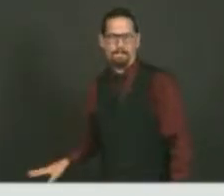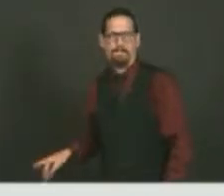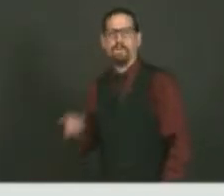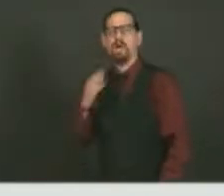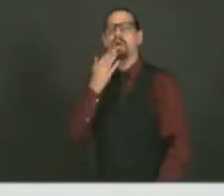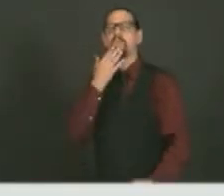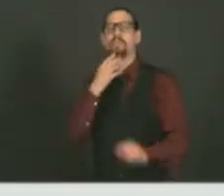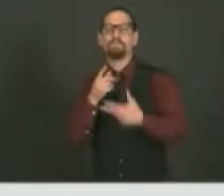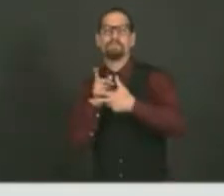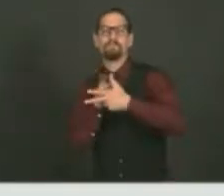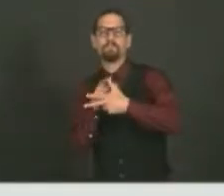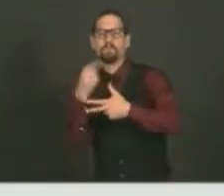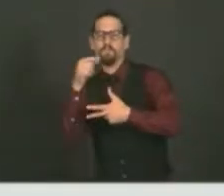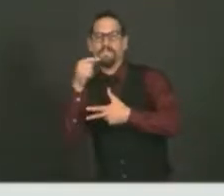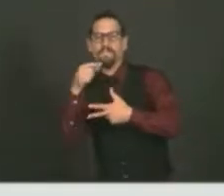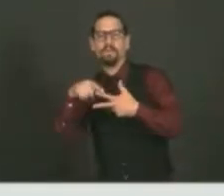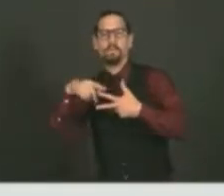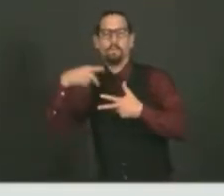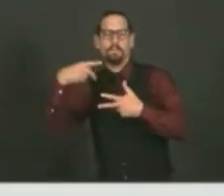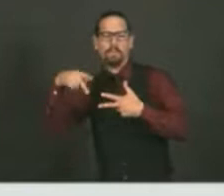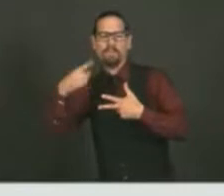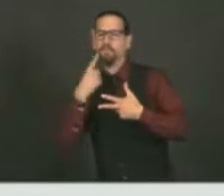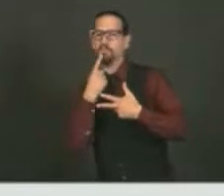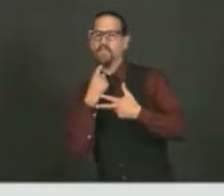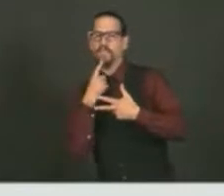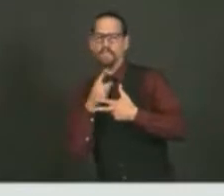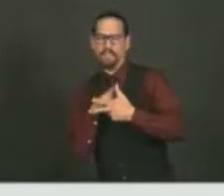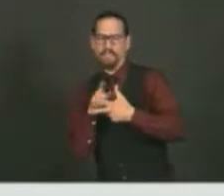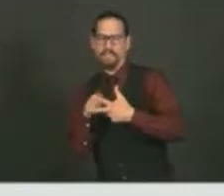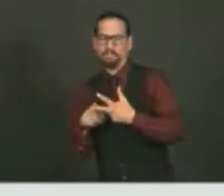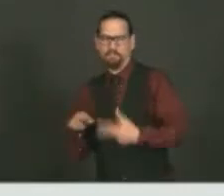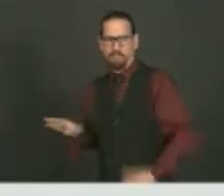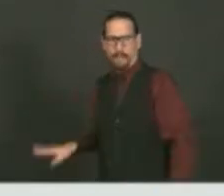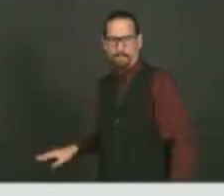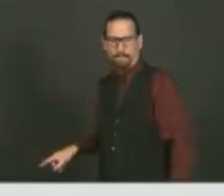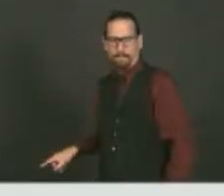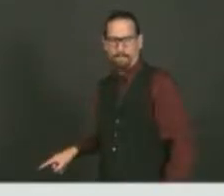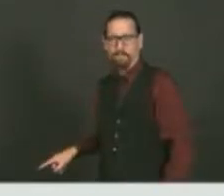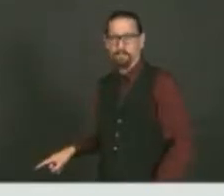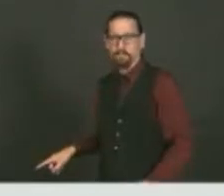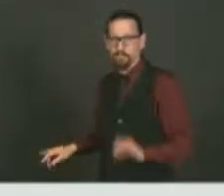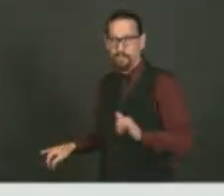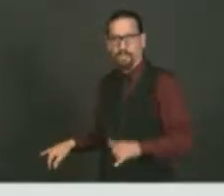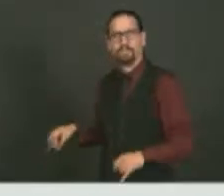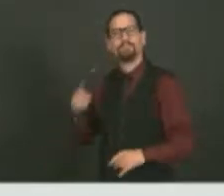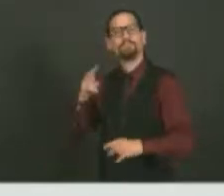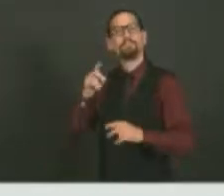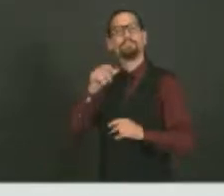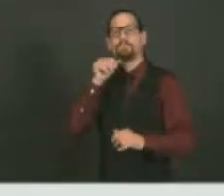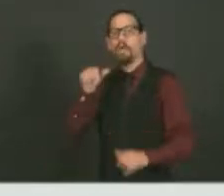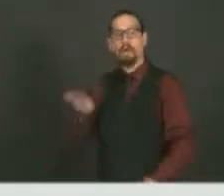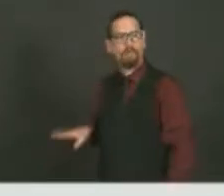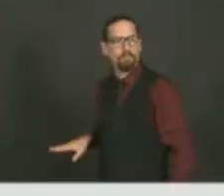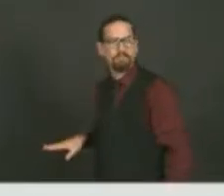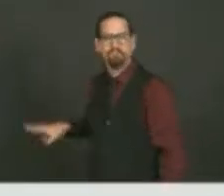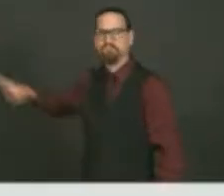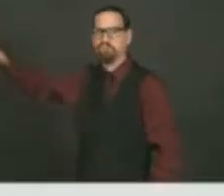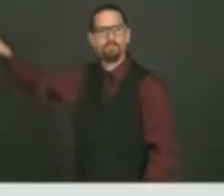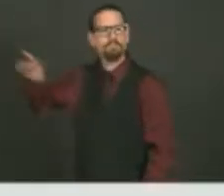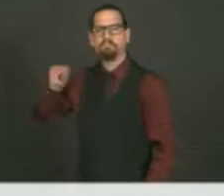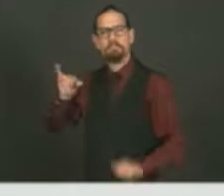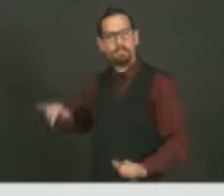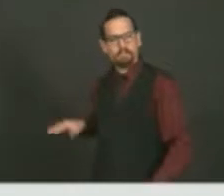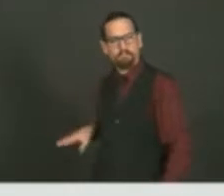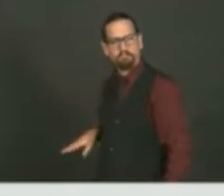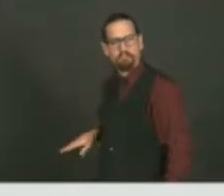of a purplish magenta line. Those lines at the bottom that are flat, look at our cases among